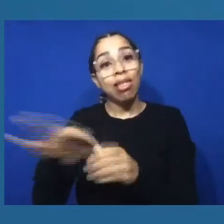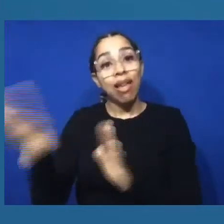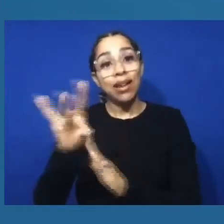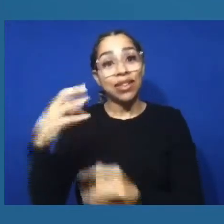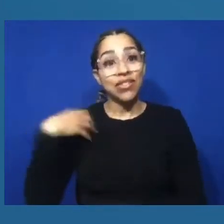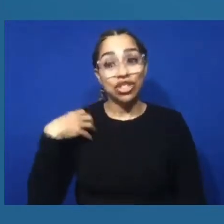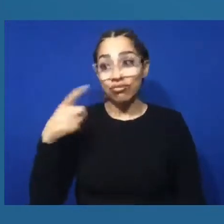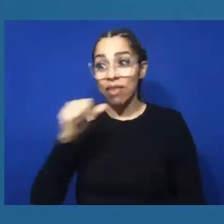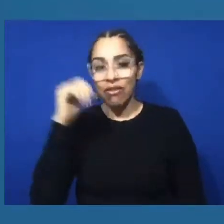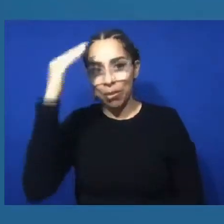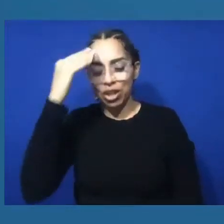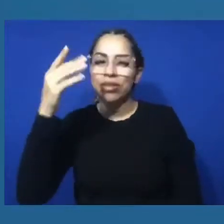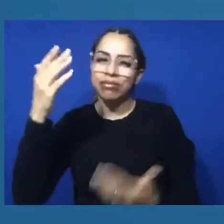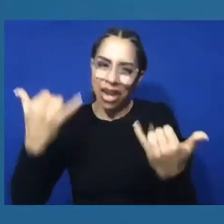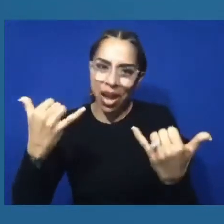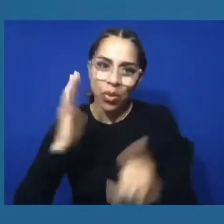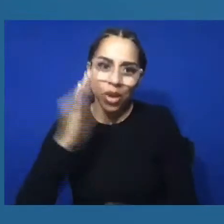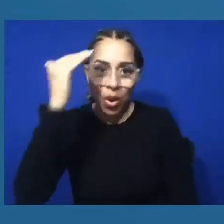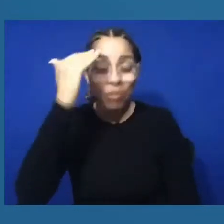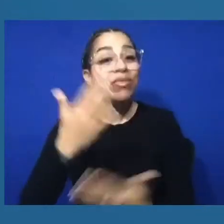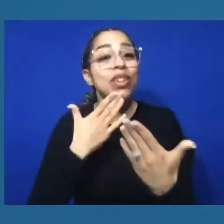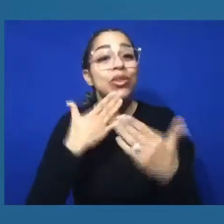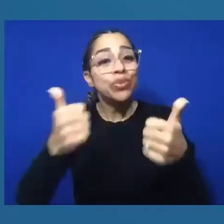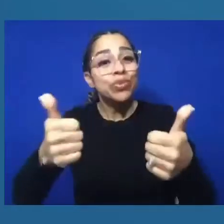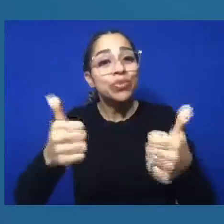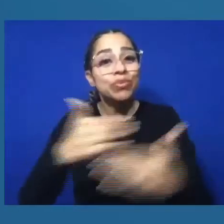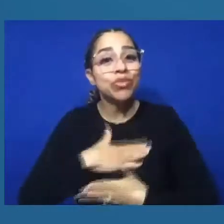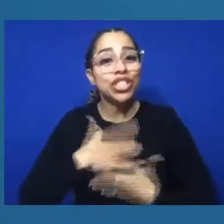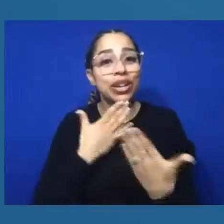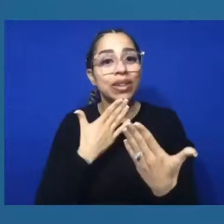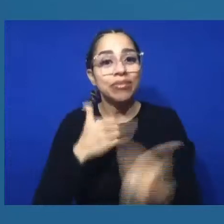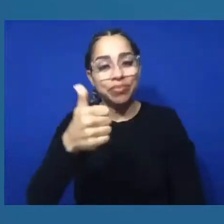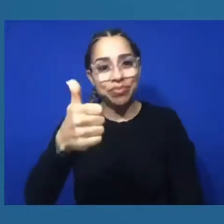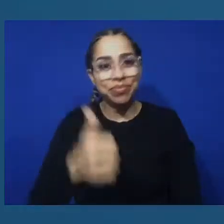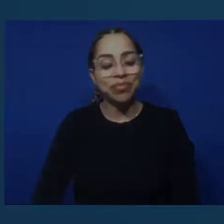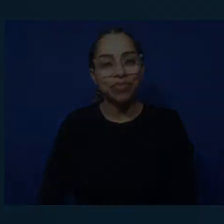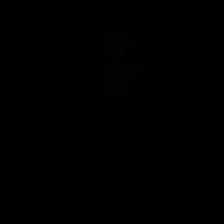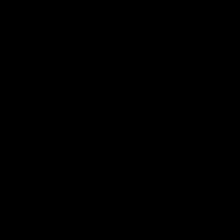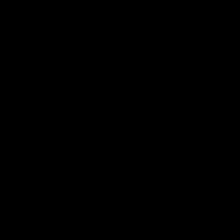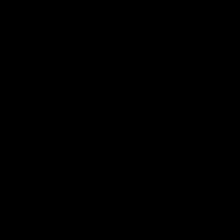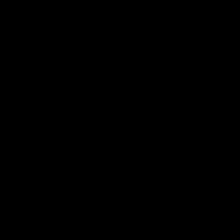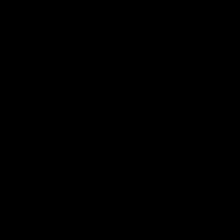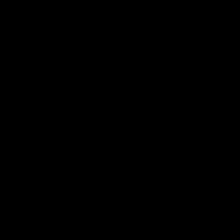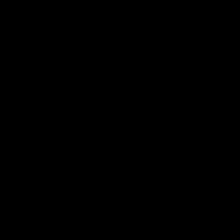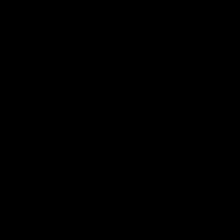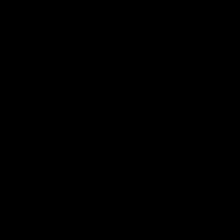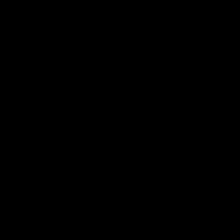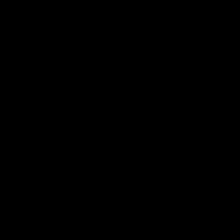everybody, appreciate it. Should there be congestion pricing in Oswego? So you're concerned about the cost?